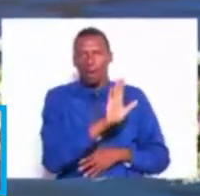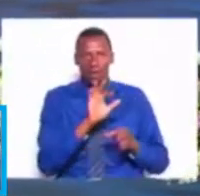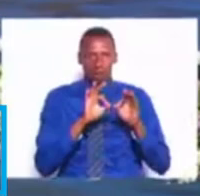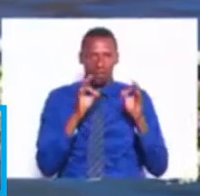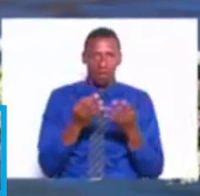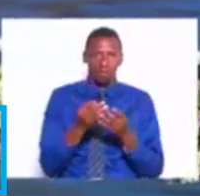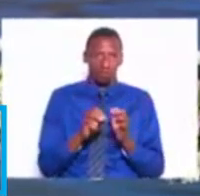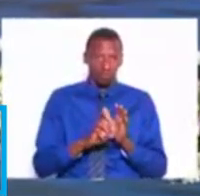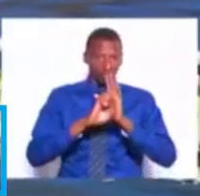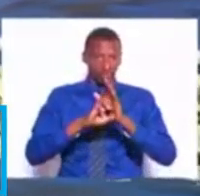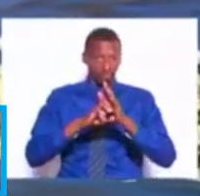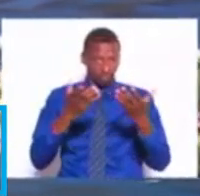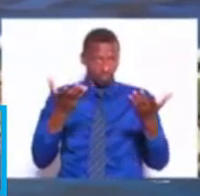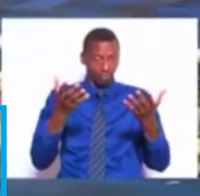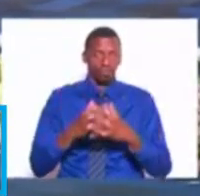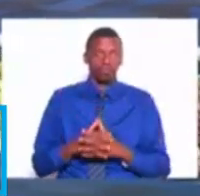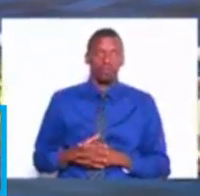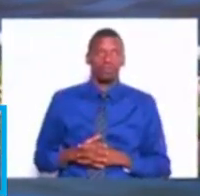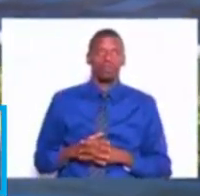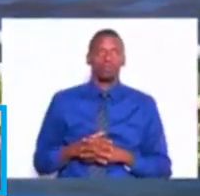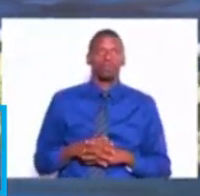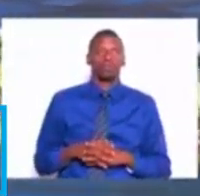Let me give you an example.